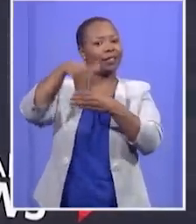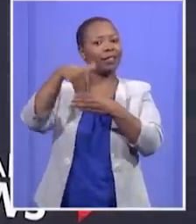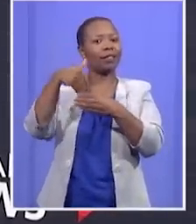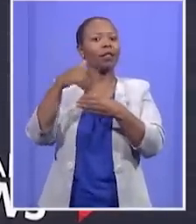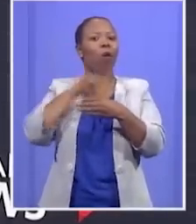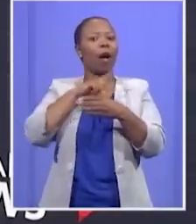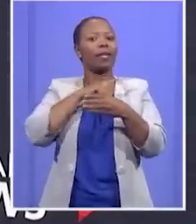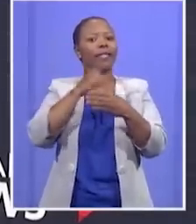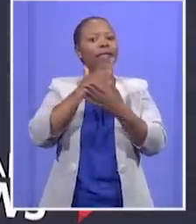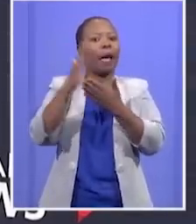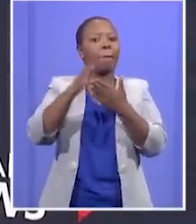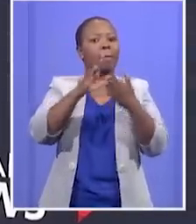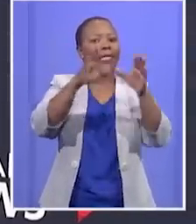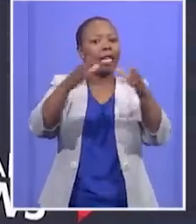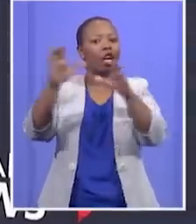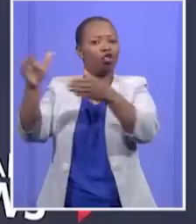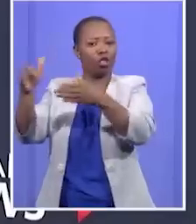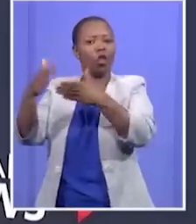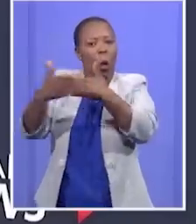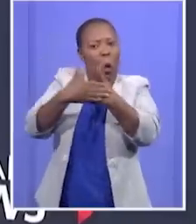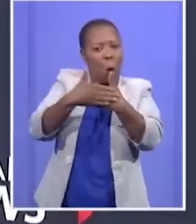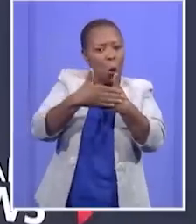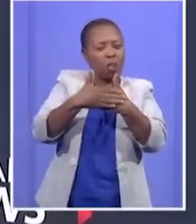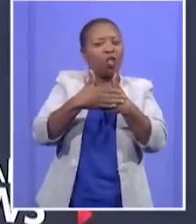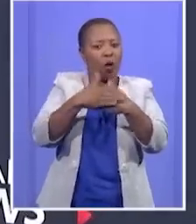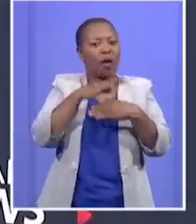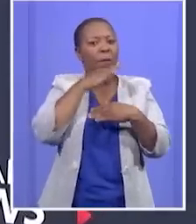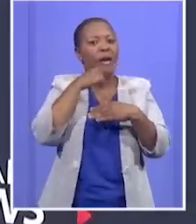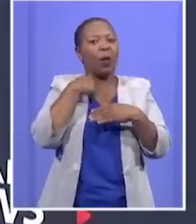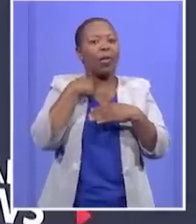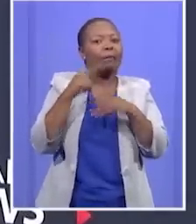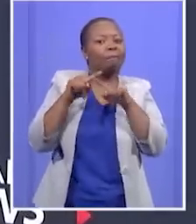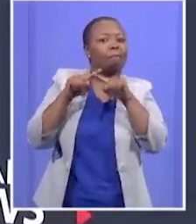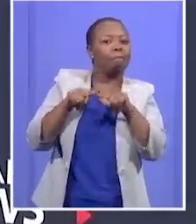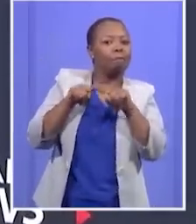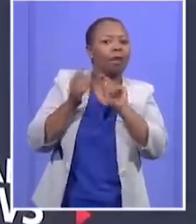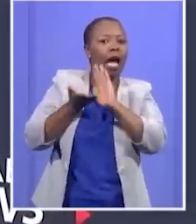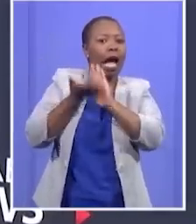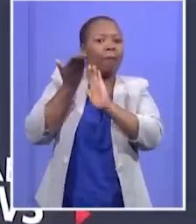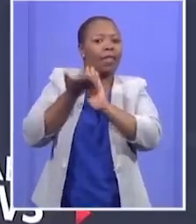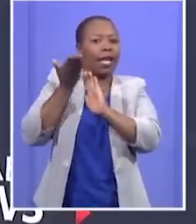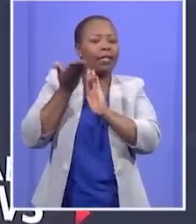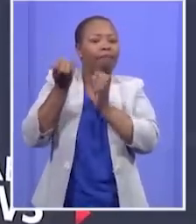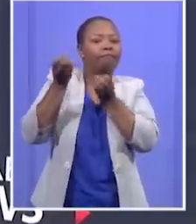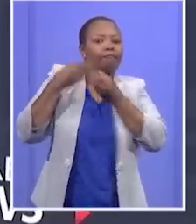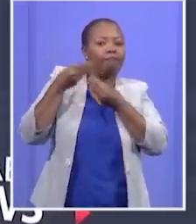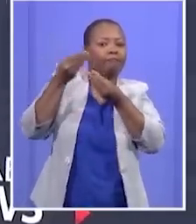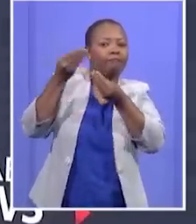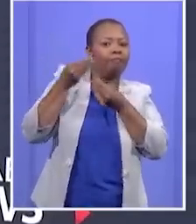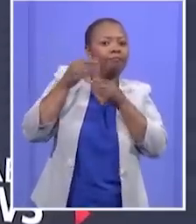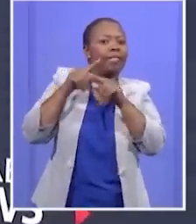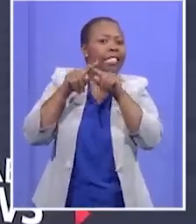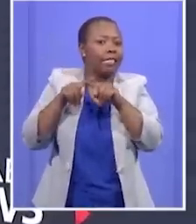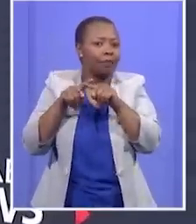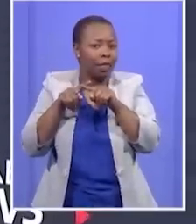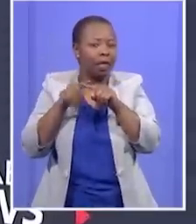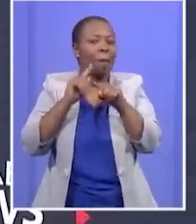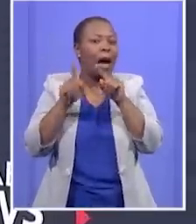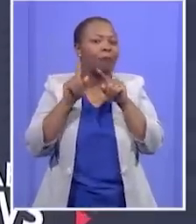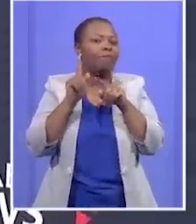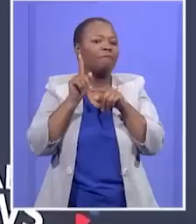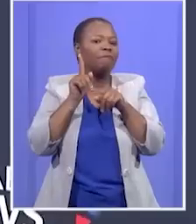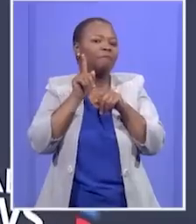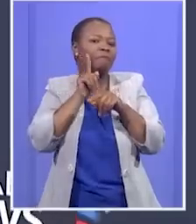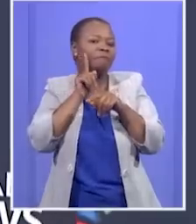so it basically means we'll have to rely on those updates that they keep giving us. But you know, we'll always try